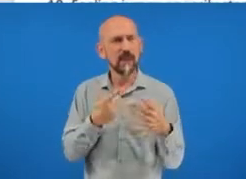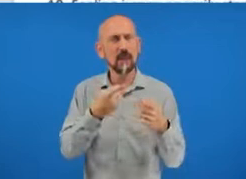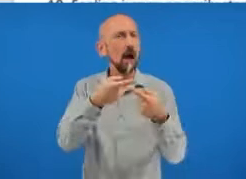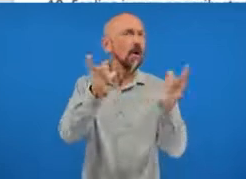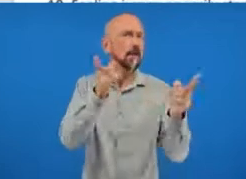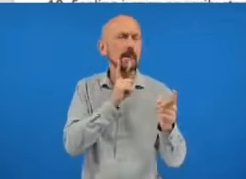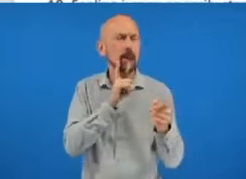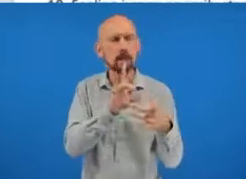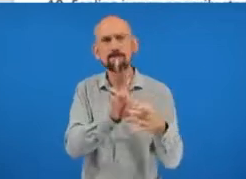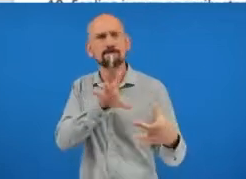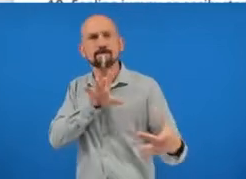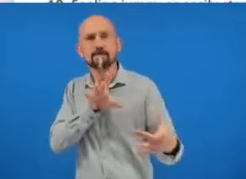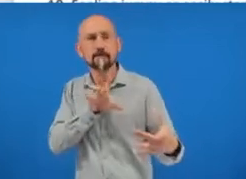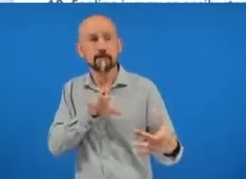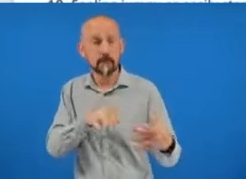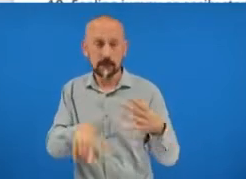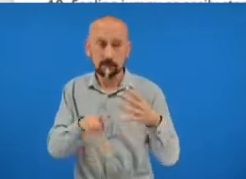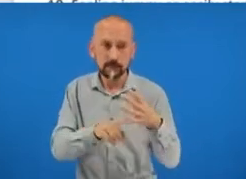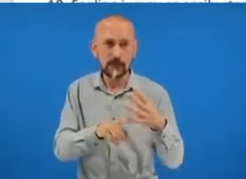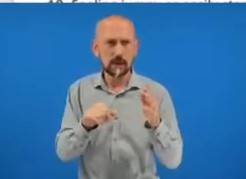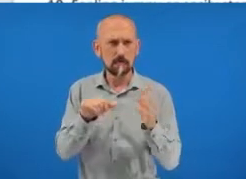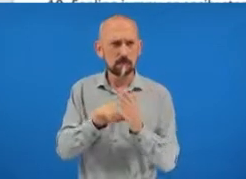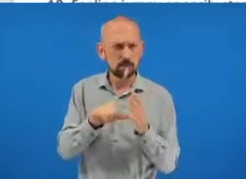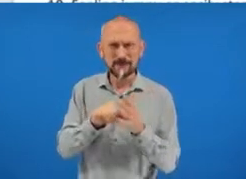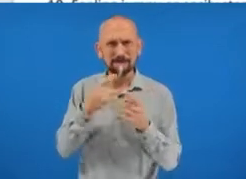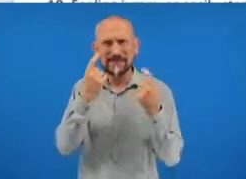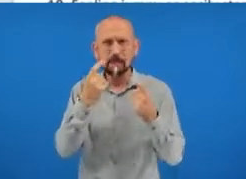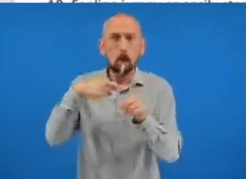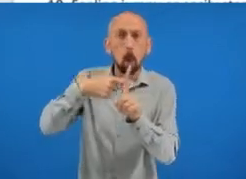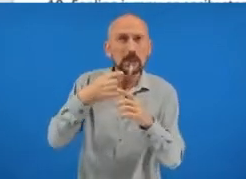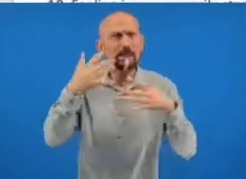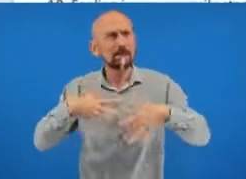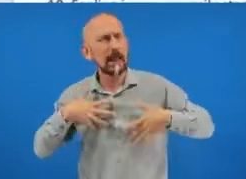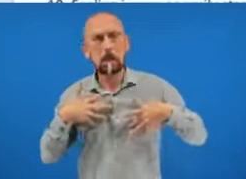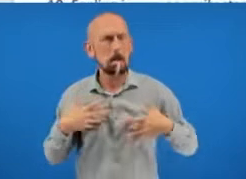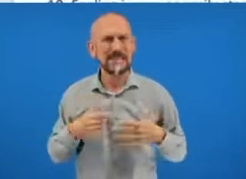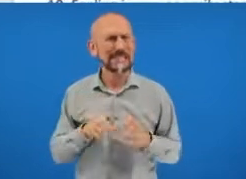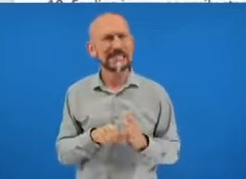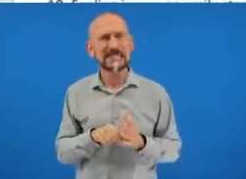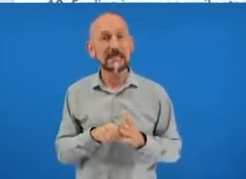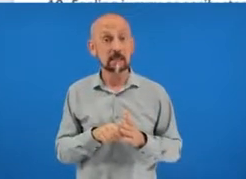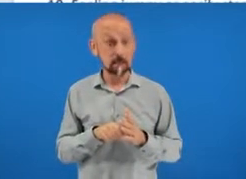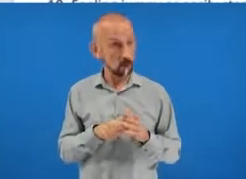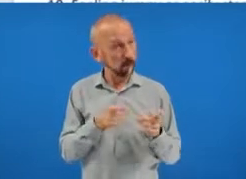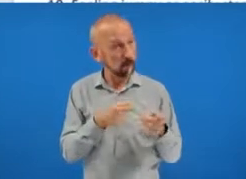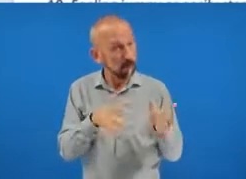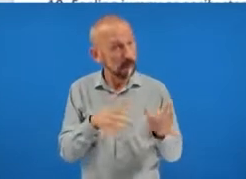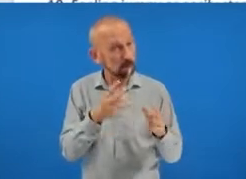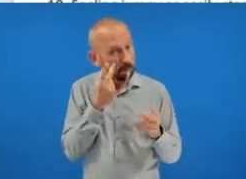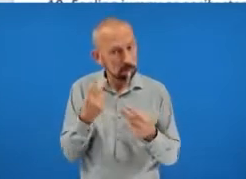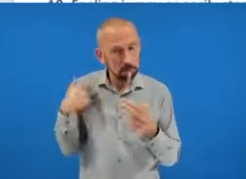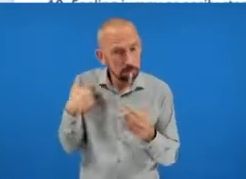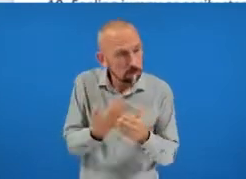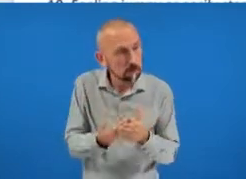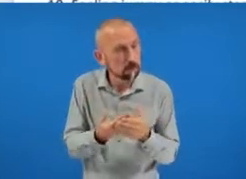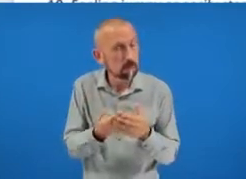trouble experiencing positive feelings. I guess, have you been noticing that for yourself as well for this week? Kind of